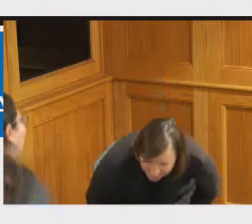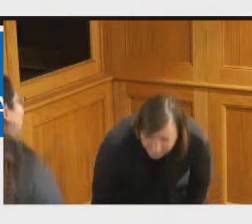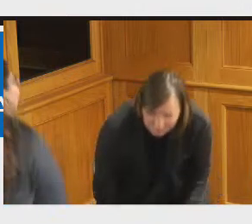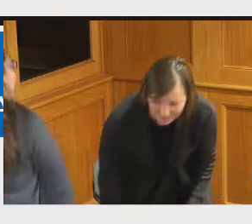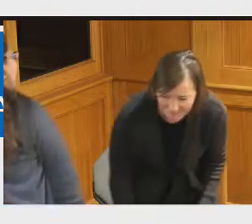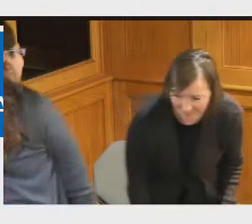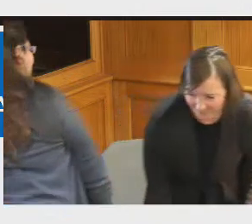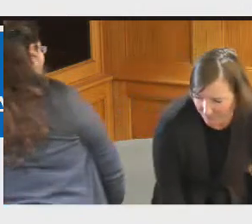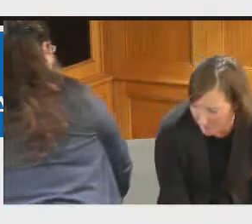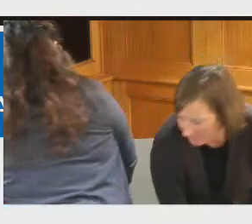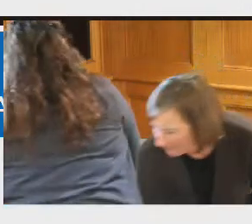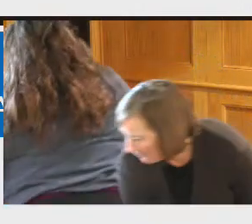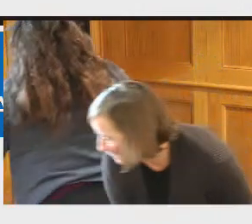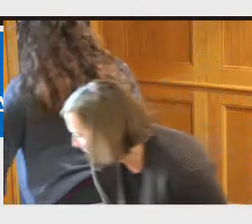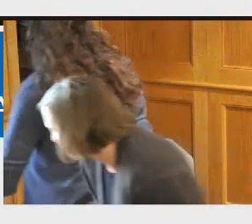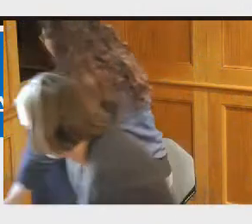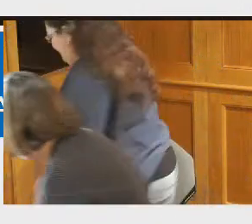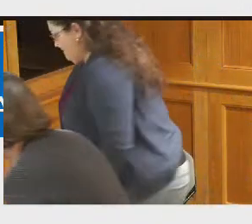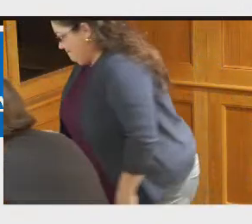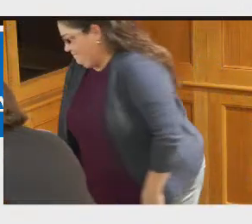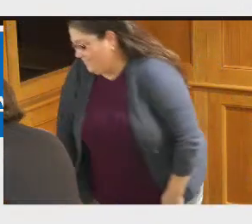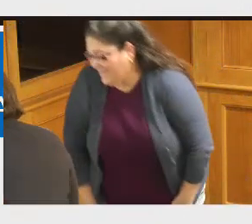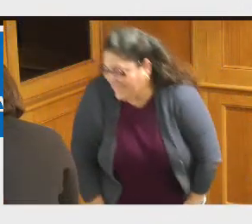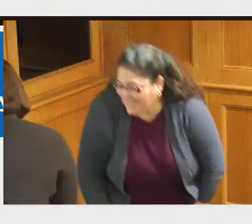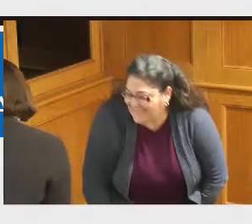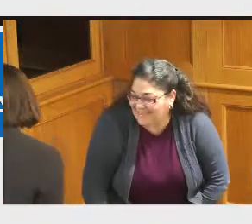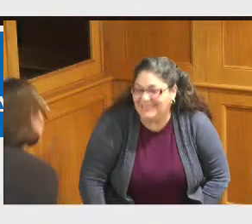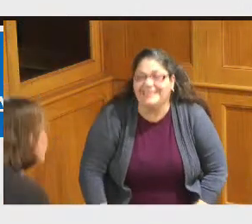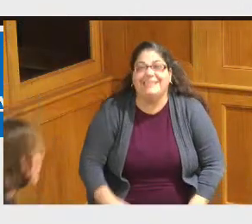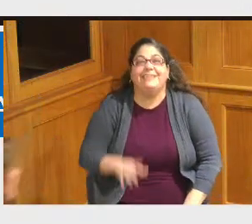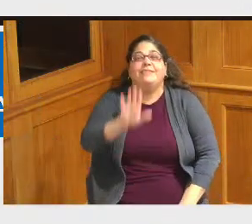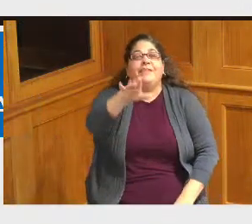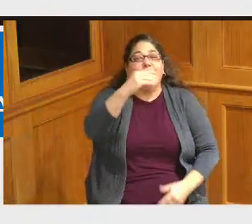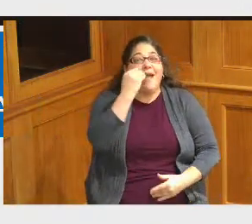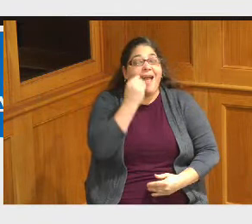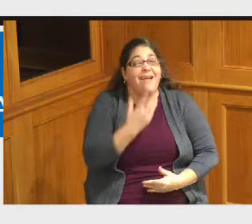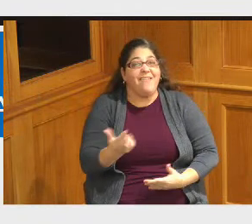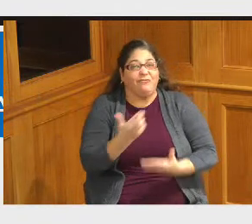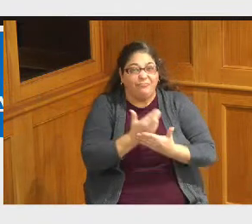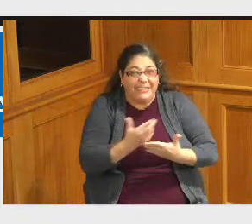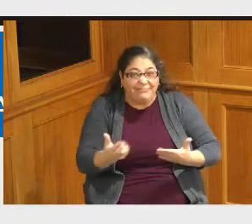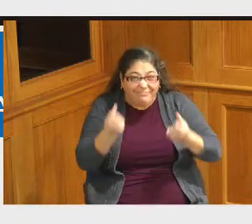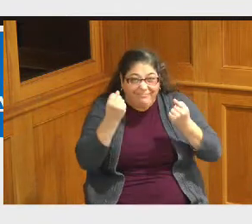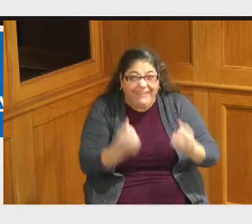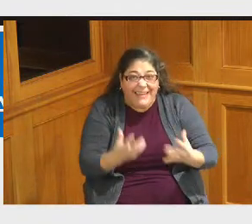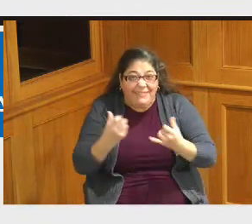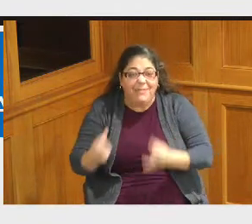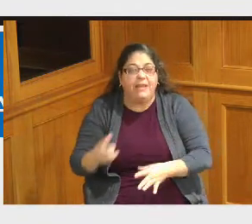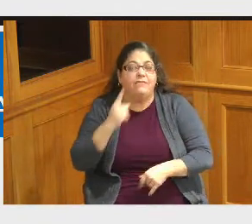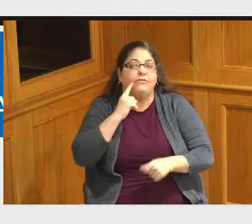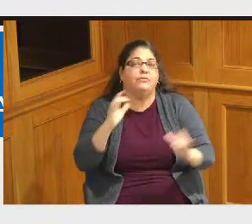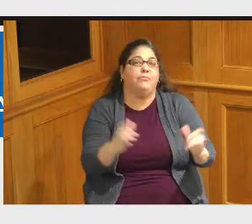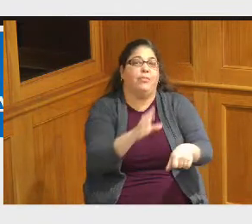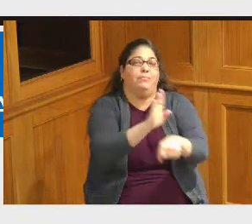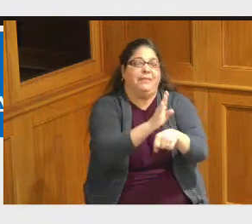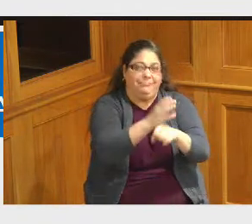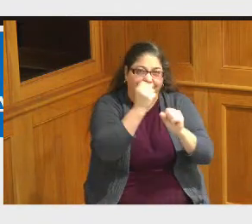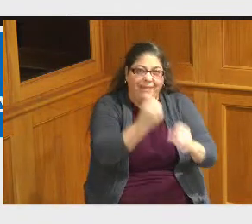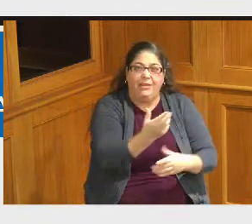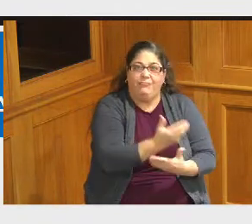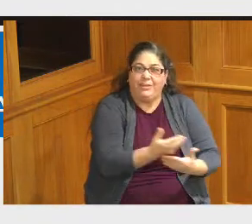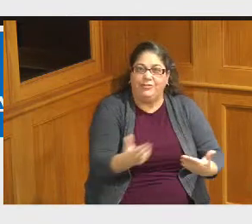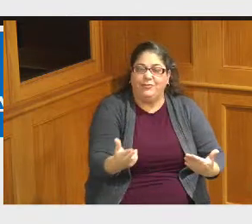we've got a lot of resources that are doing things for small businesses, which is really good.